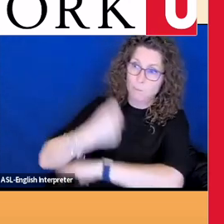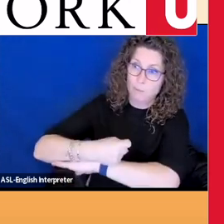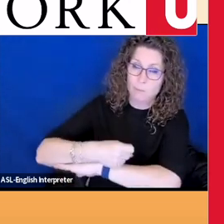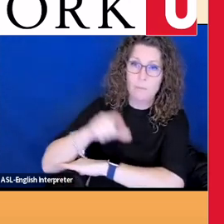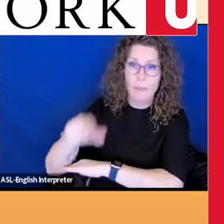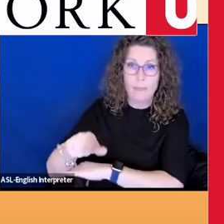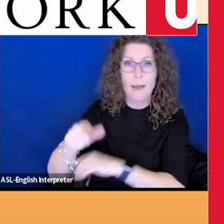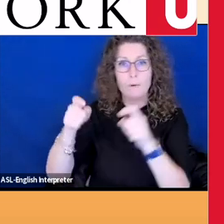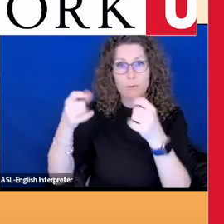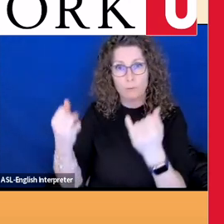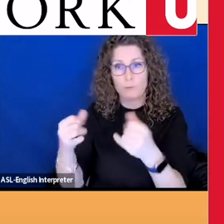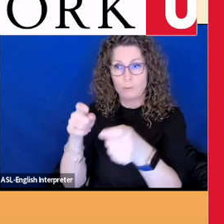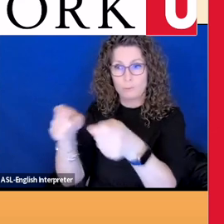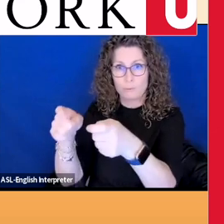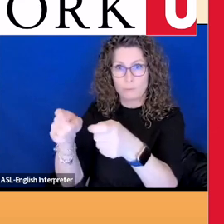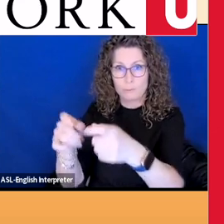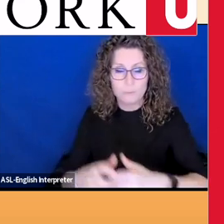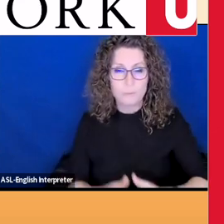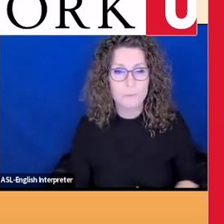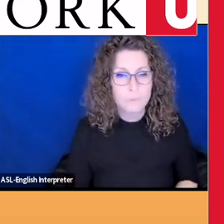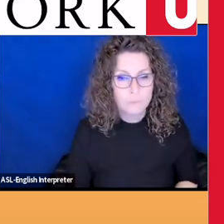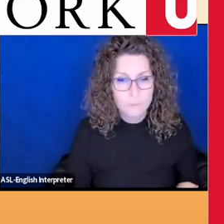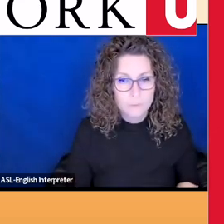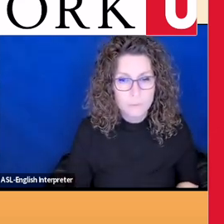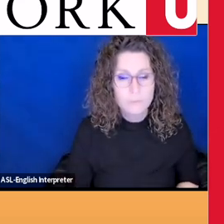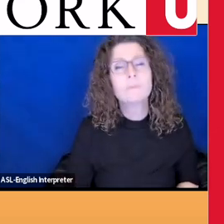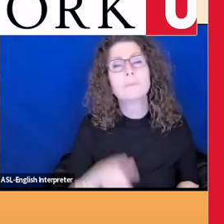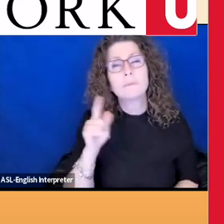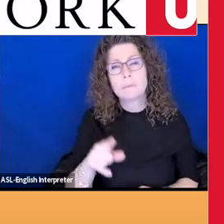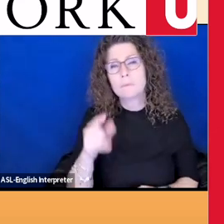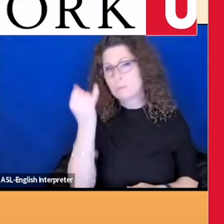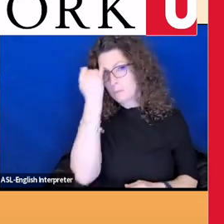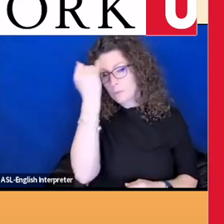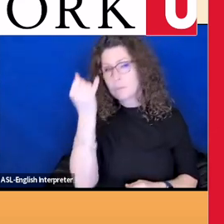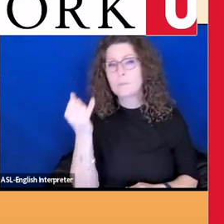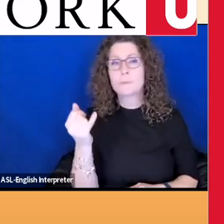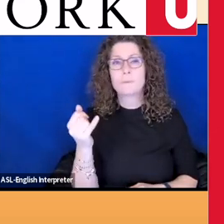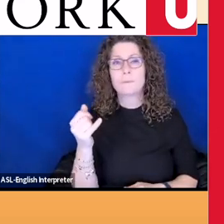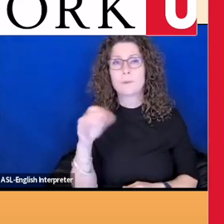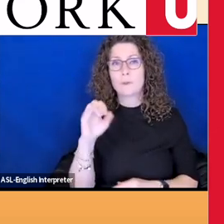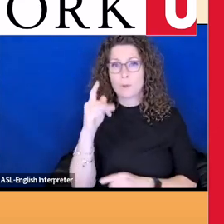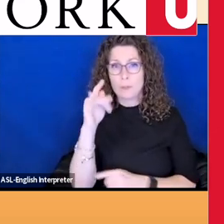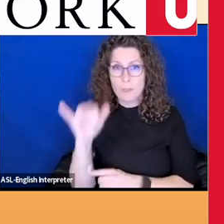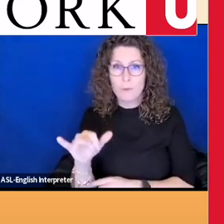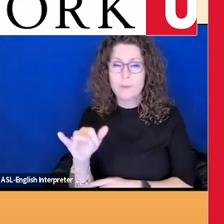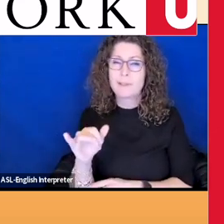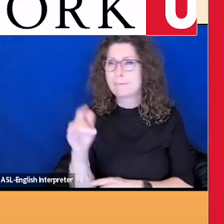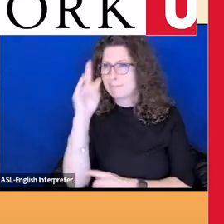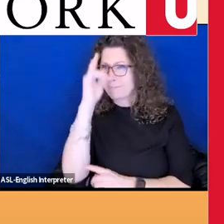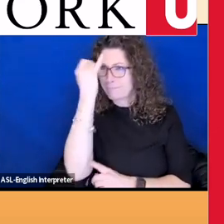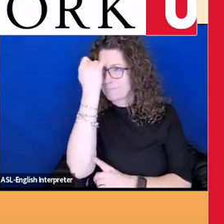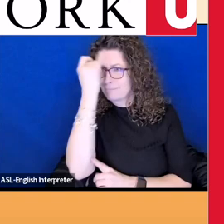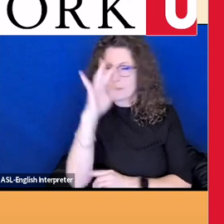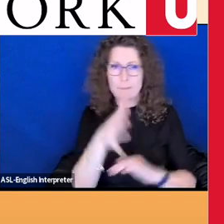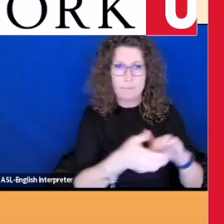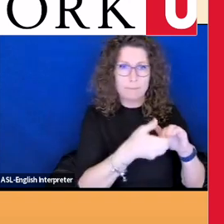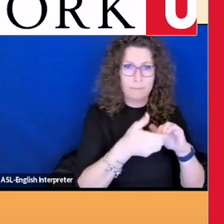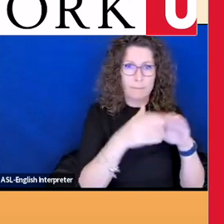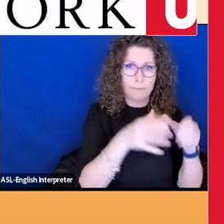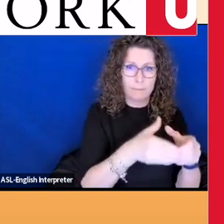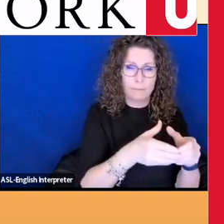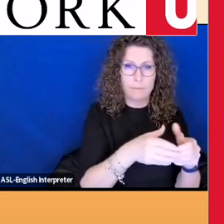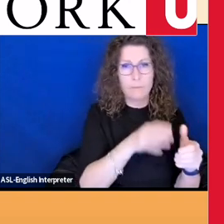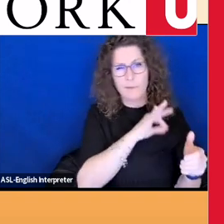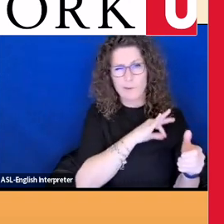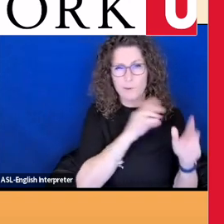It is in this context that solidarity as fraternity emerges as a universalizing concept, like liberty and